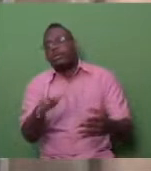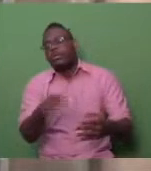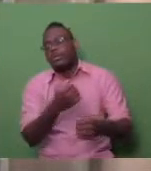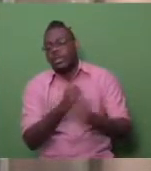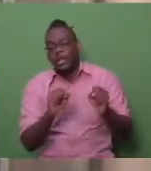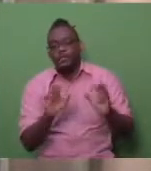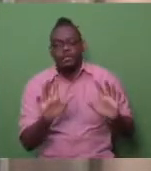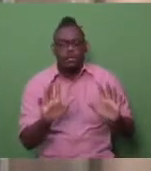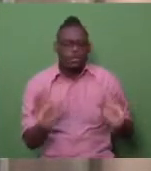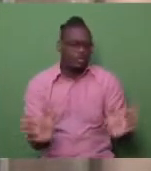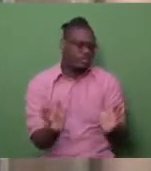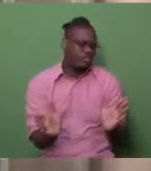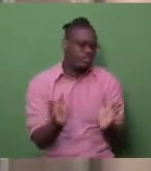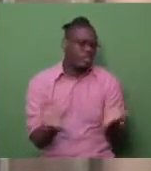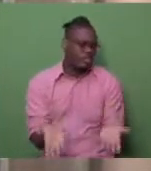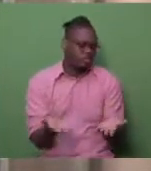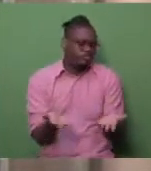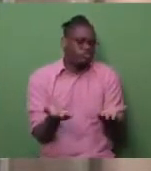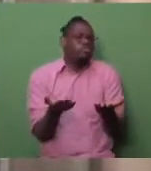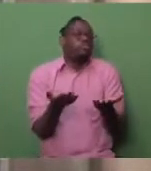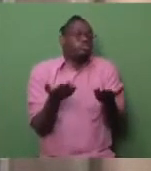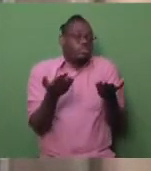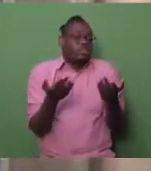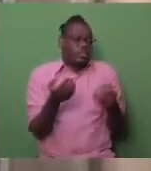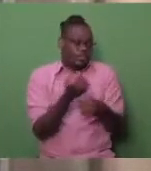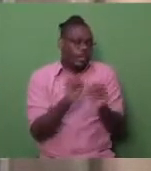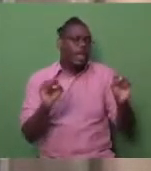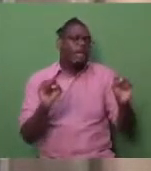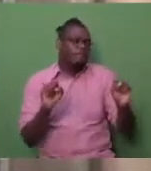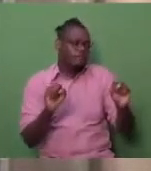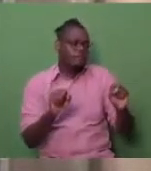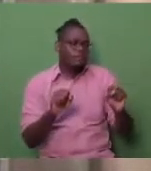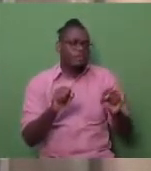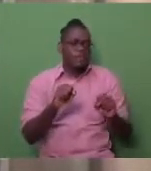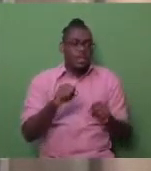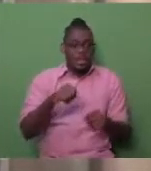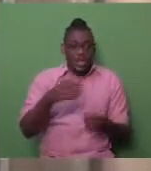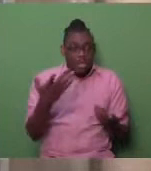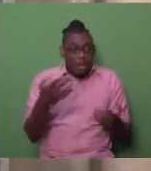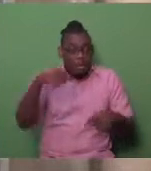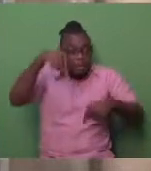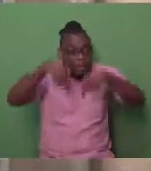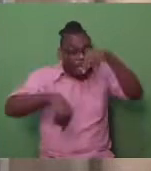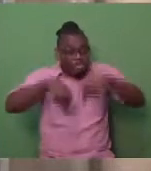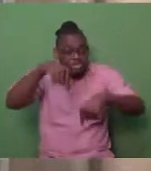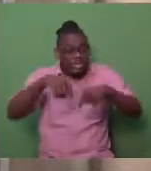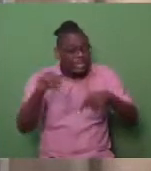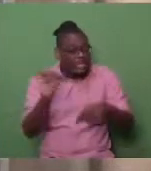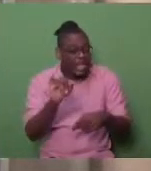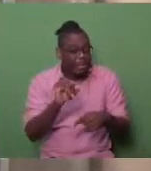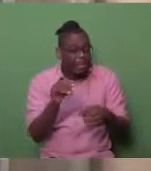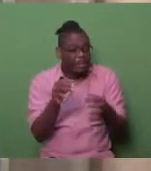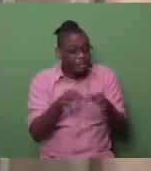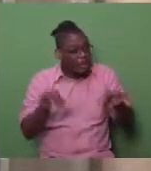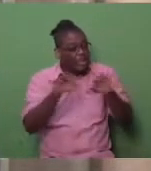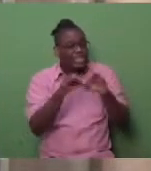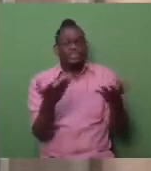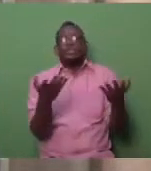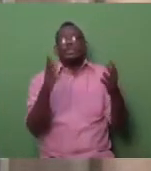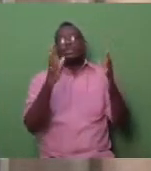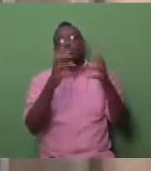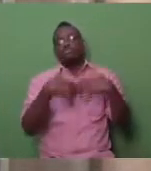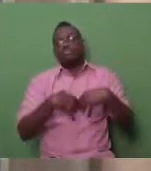WASA completing its transformational plan, the minister told us nothing, not one